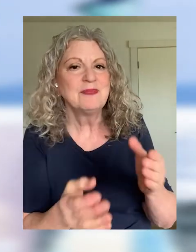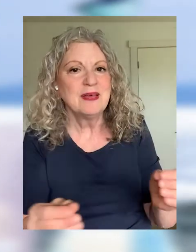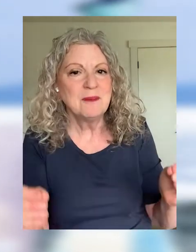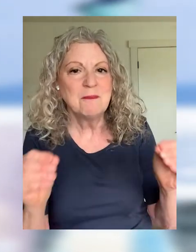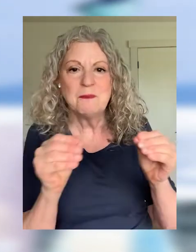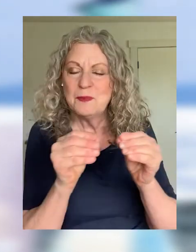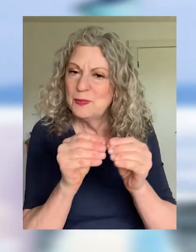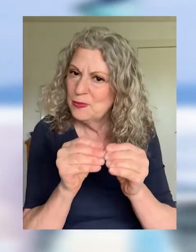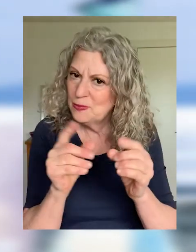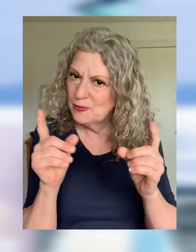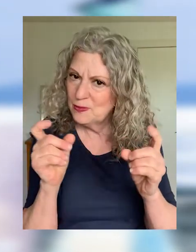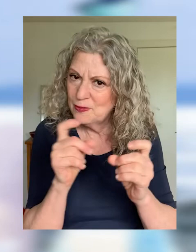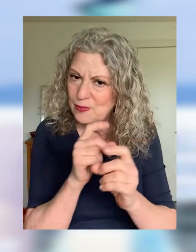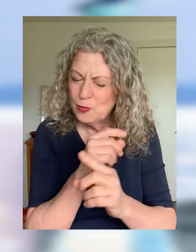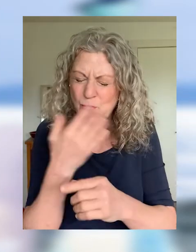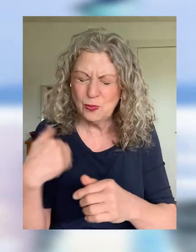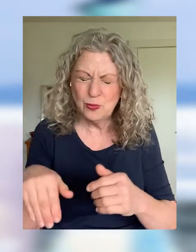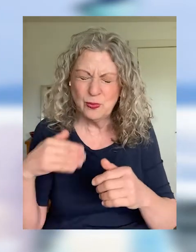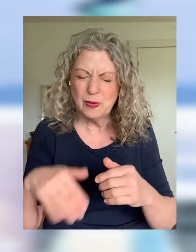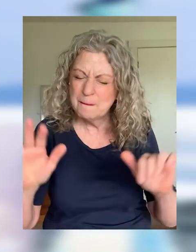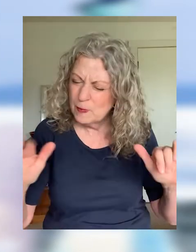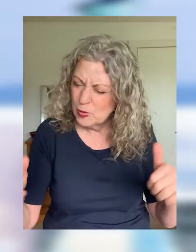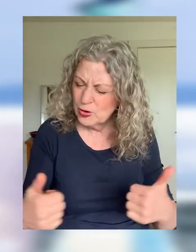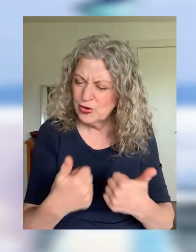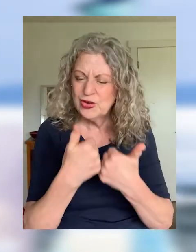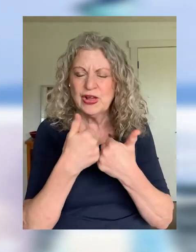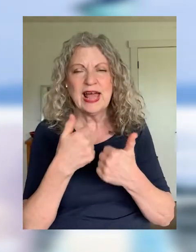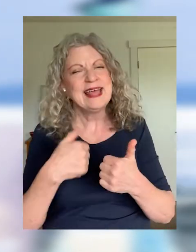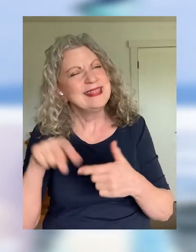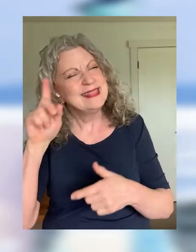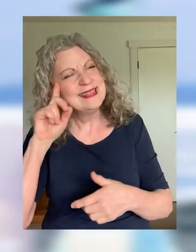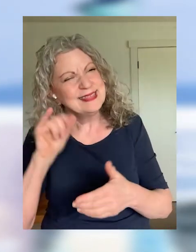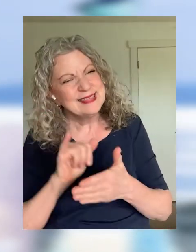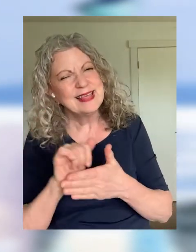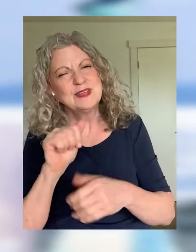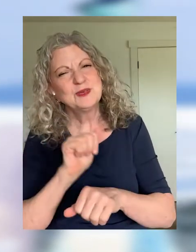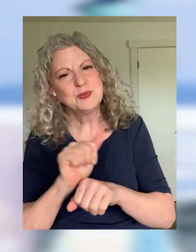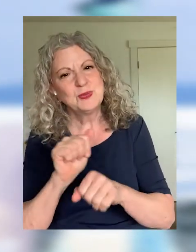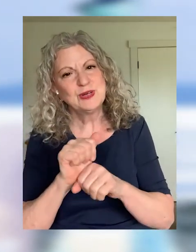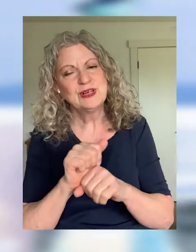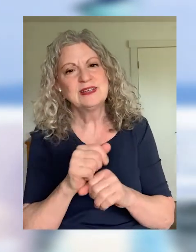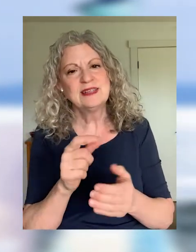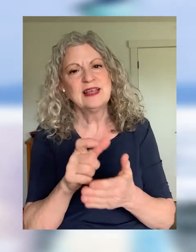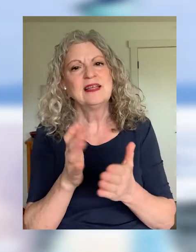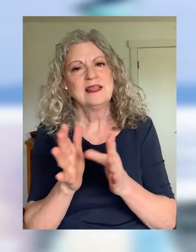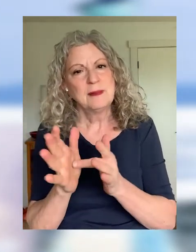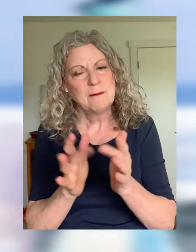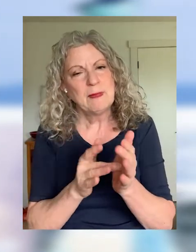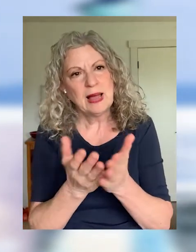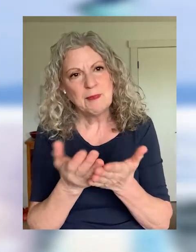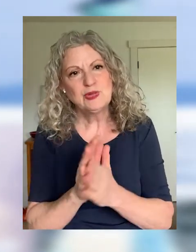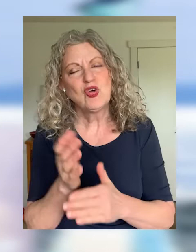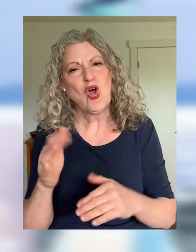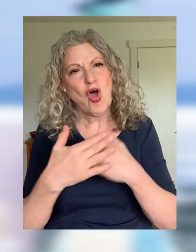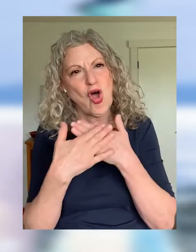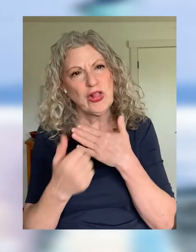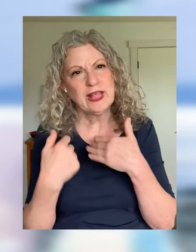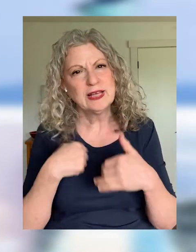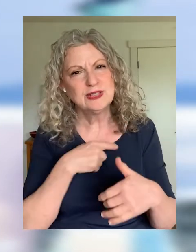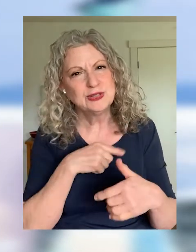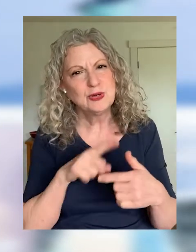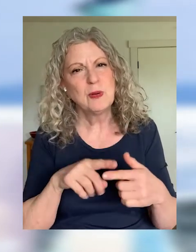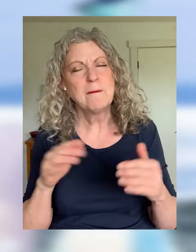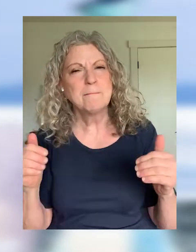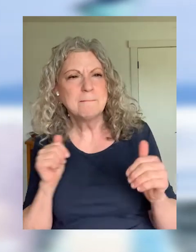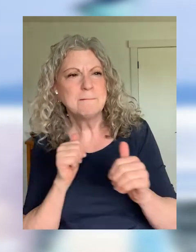much more complex, much more challenging, and it's the work I think scripture is calling us to do. It's the work of moving past